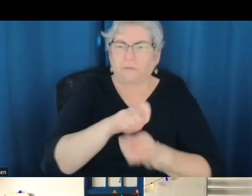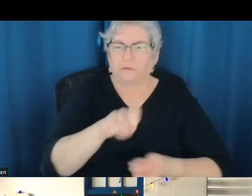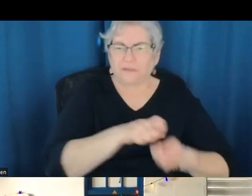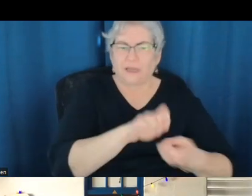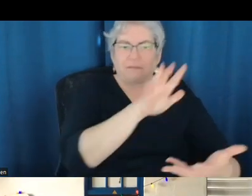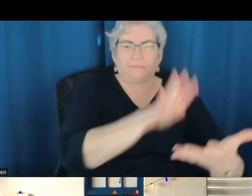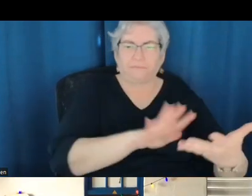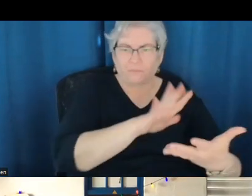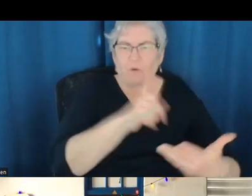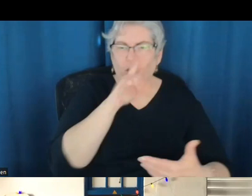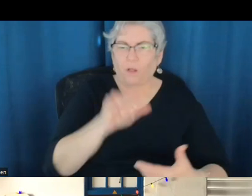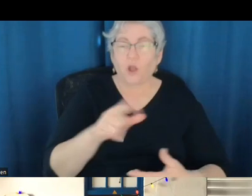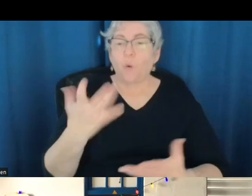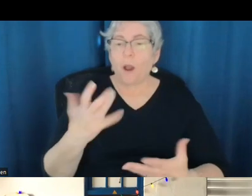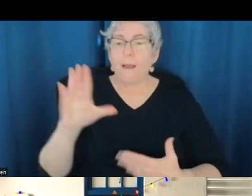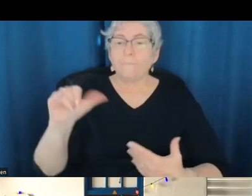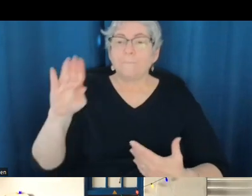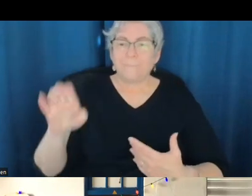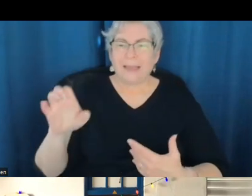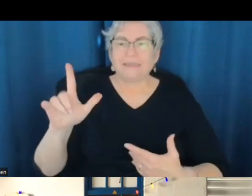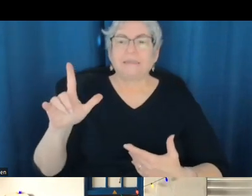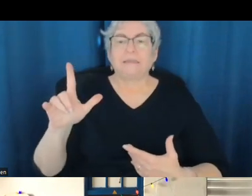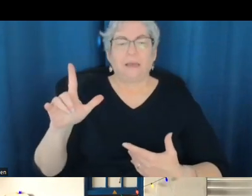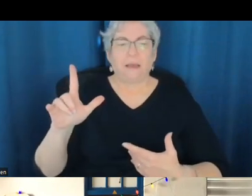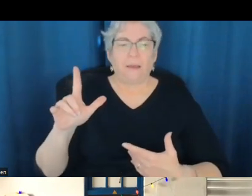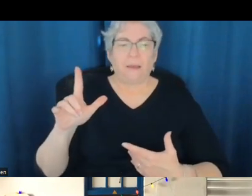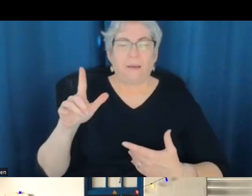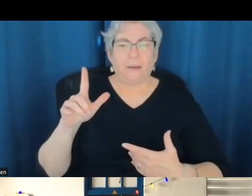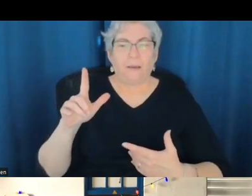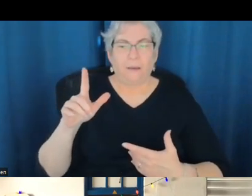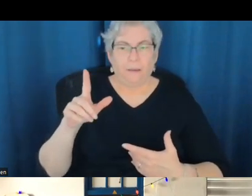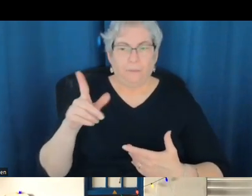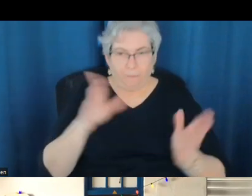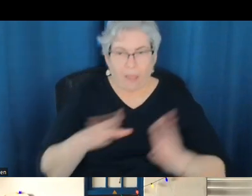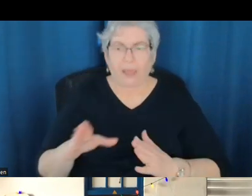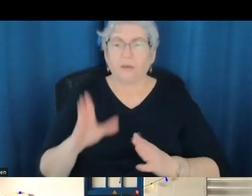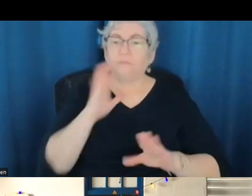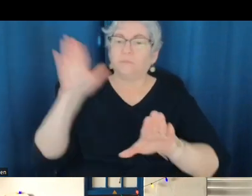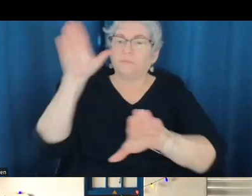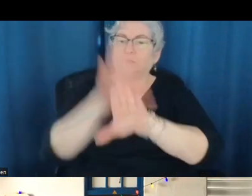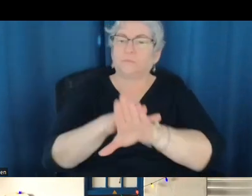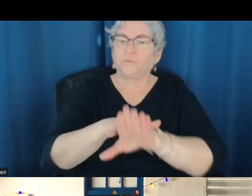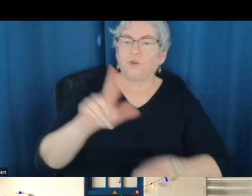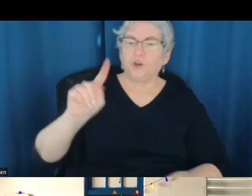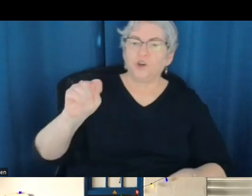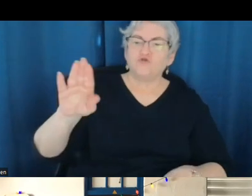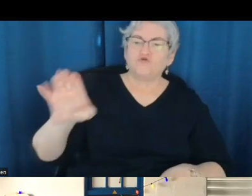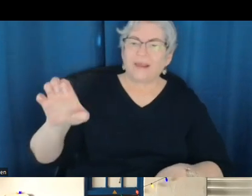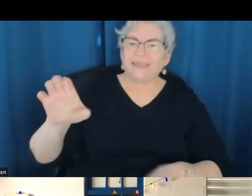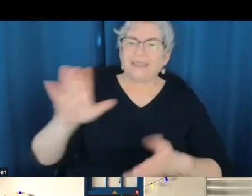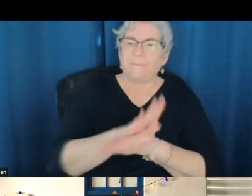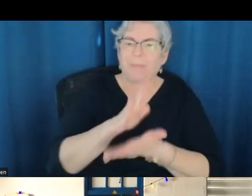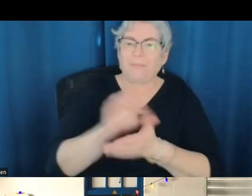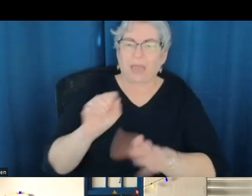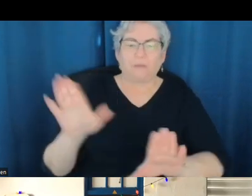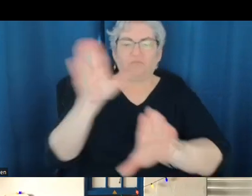If you decided to create a base plan, layer trace paper over it and get started. Trace paper allows for you to crumple it up and